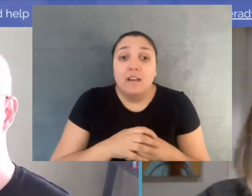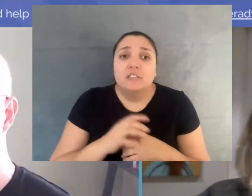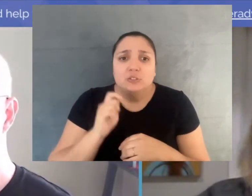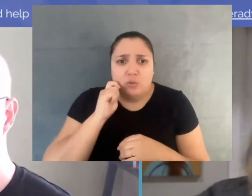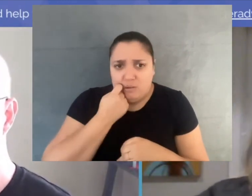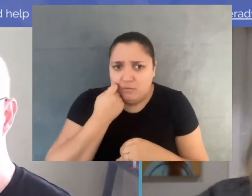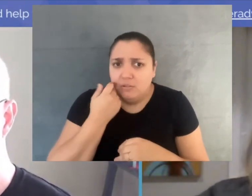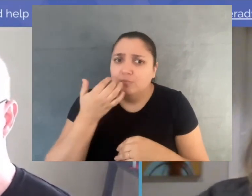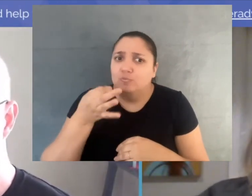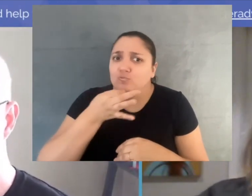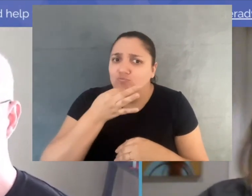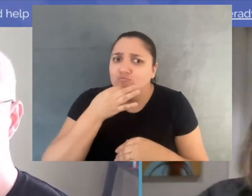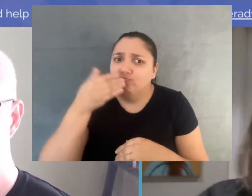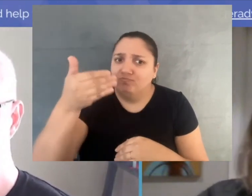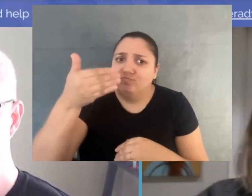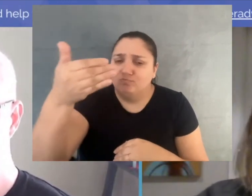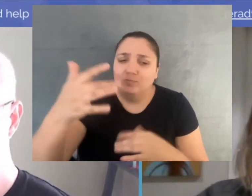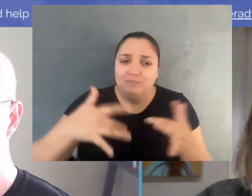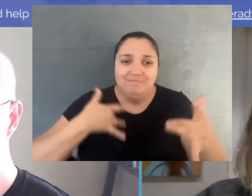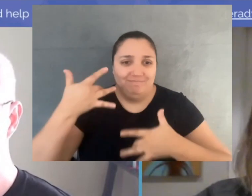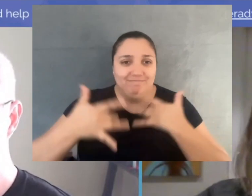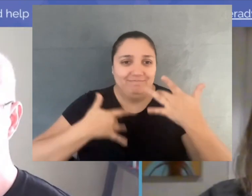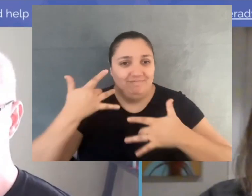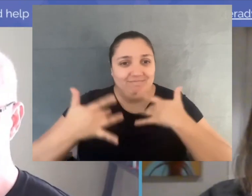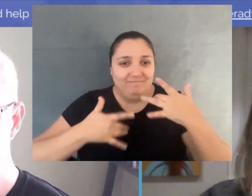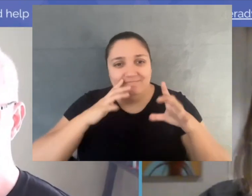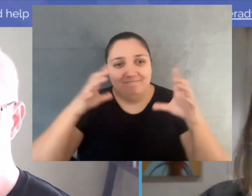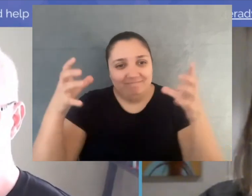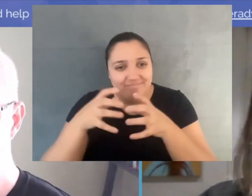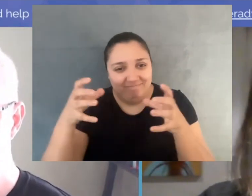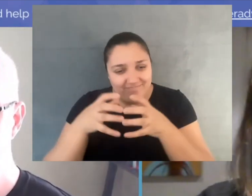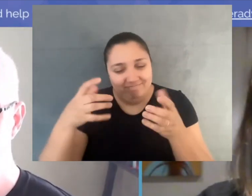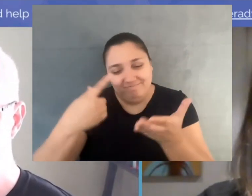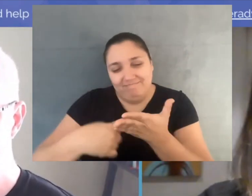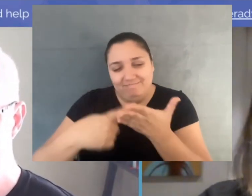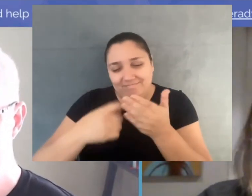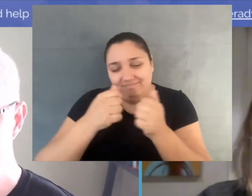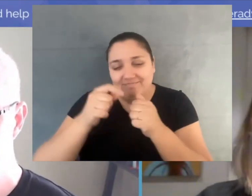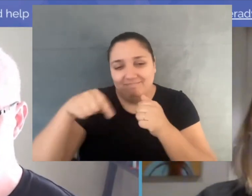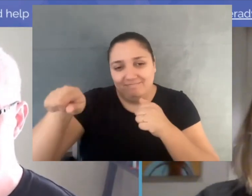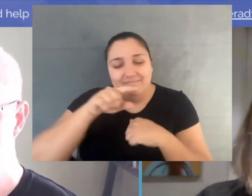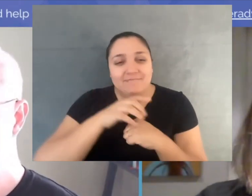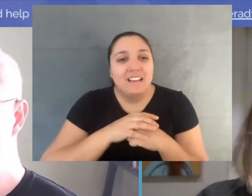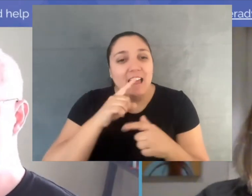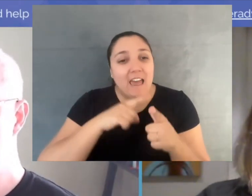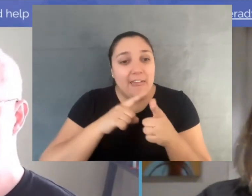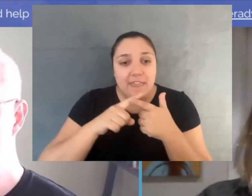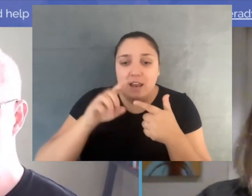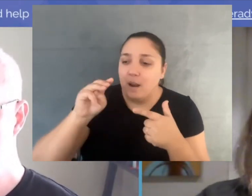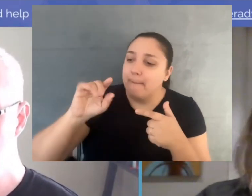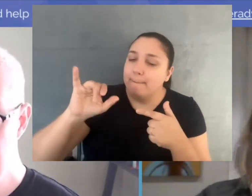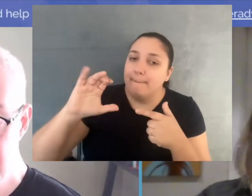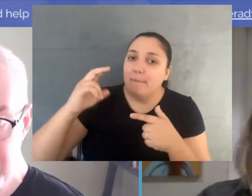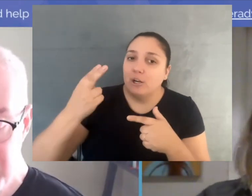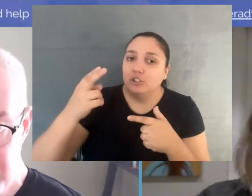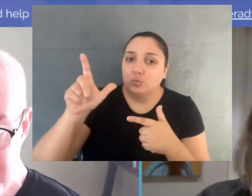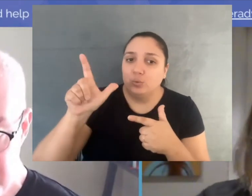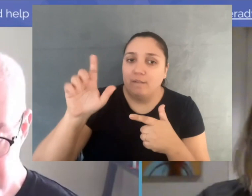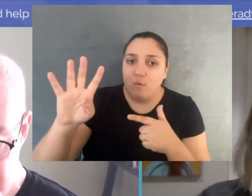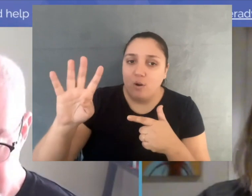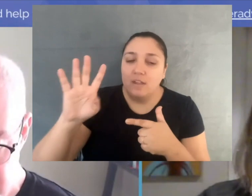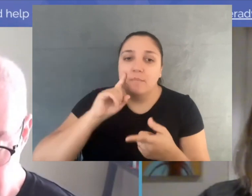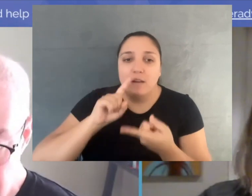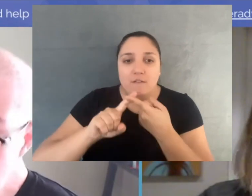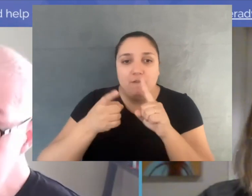planning for 2023. And there's some cool stuff ahead with them. And so I'm excited to be collaborating with them a little bit more. And